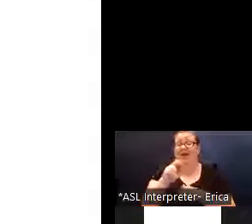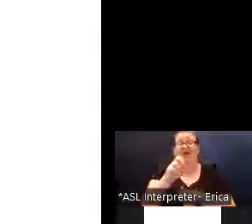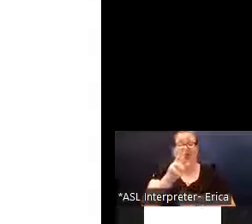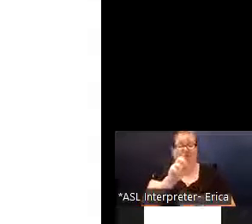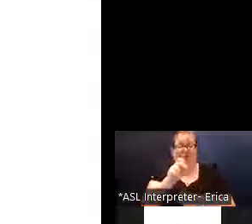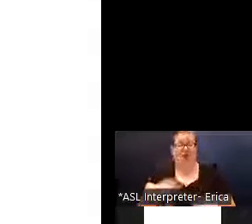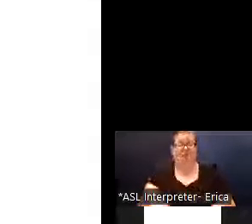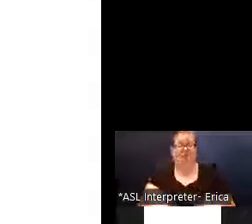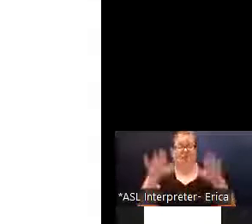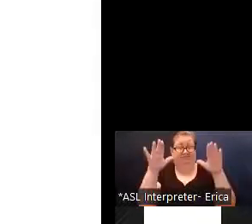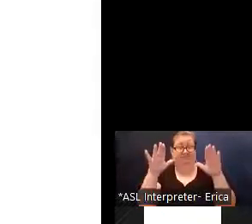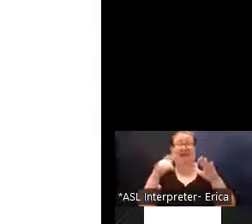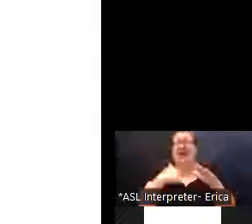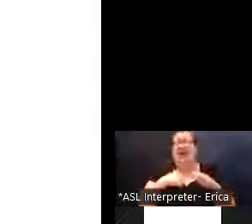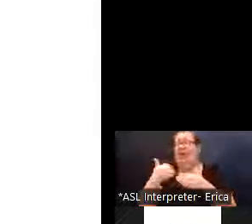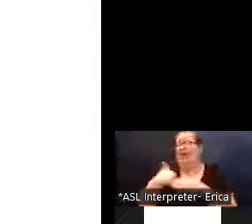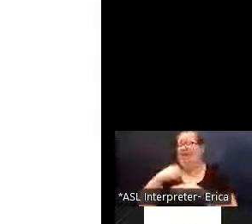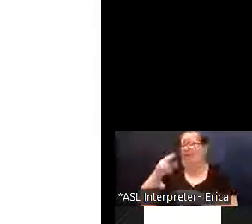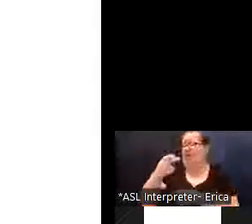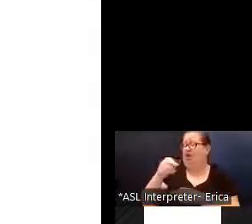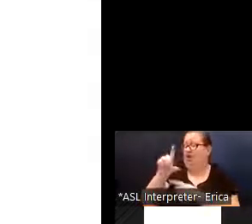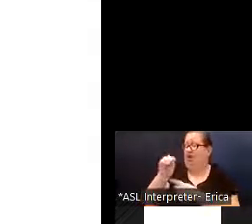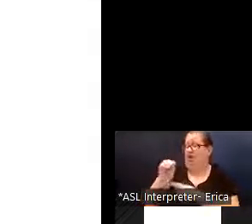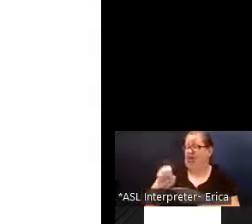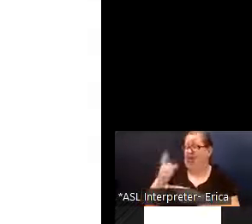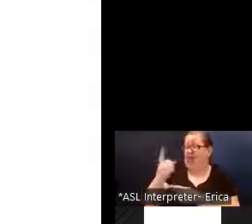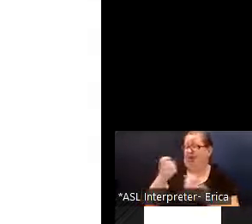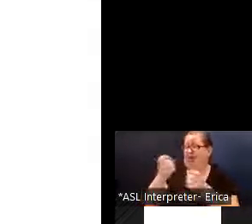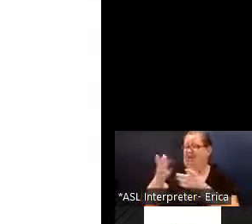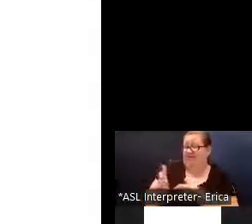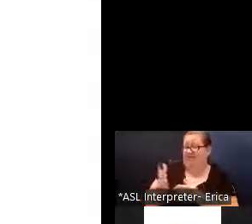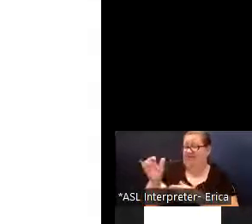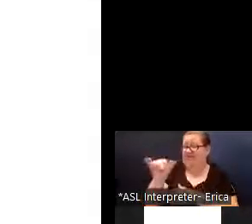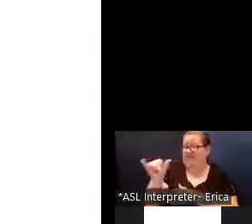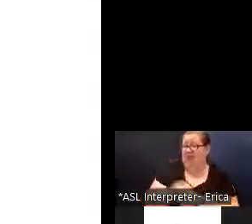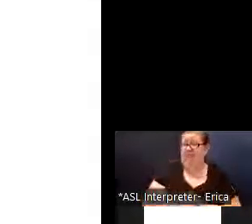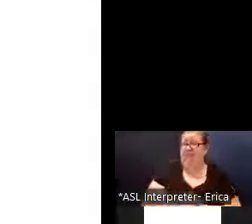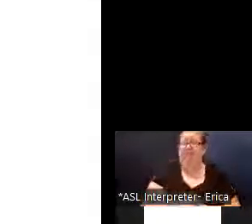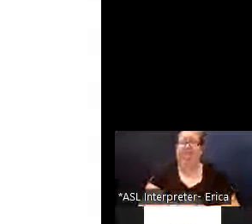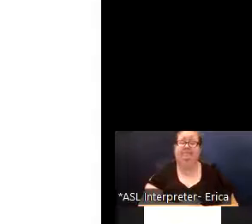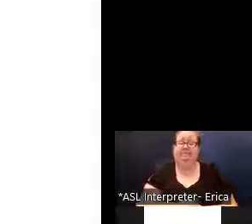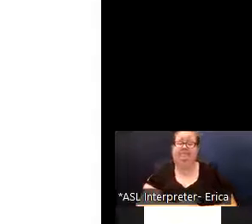also have Chloe with us, who will be one of our facilitators as well.